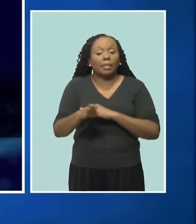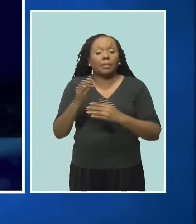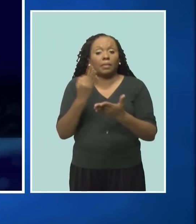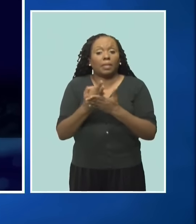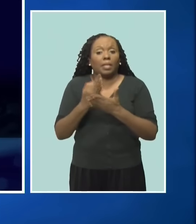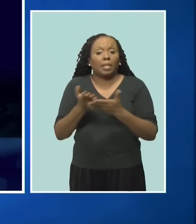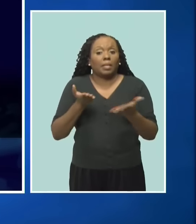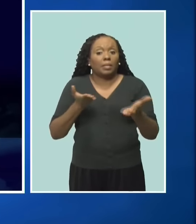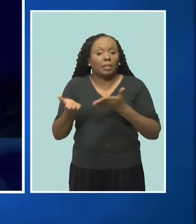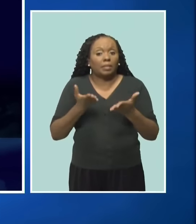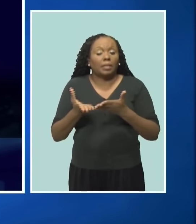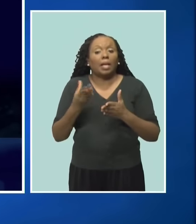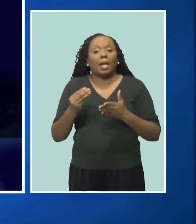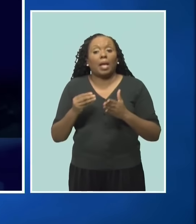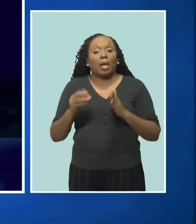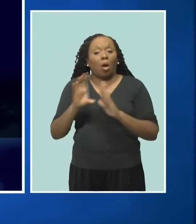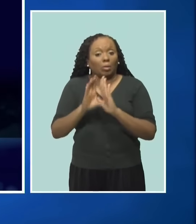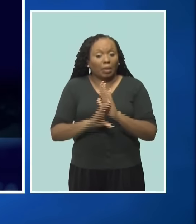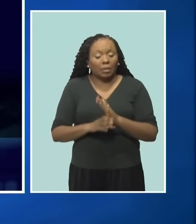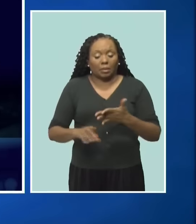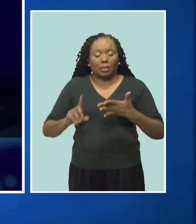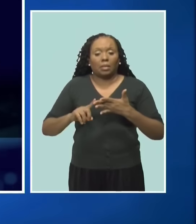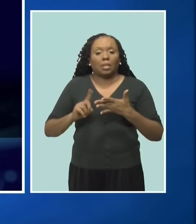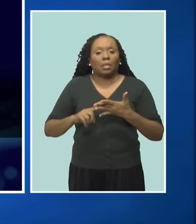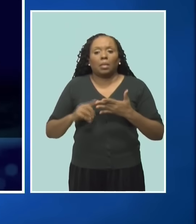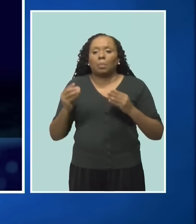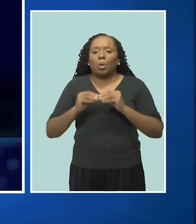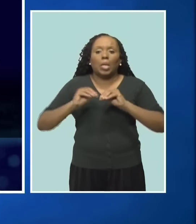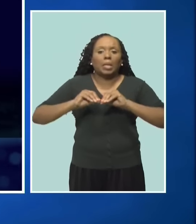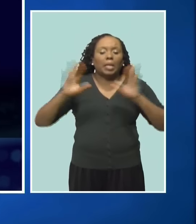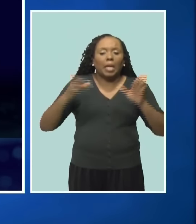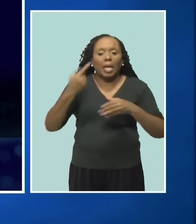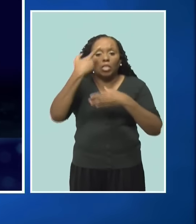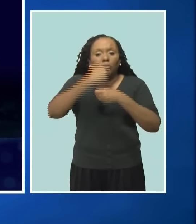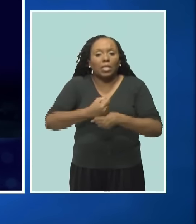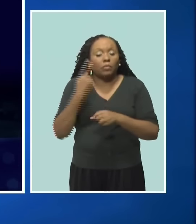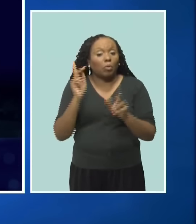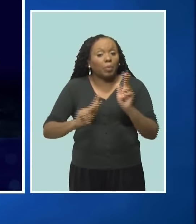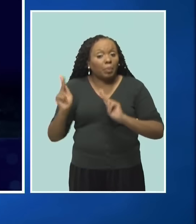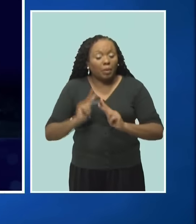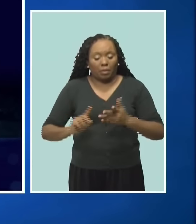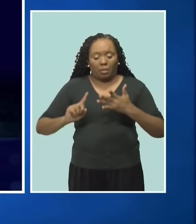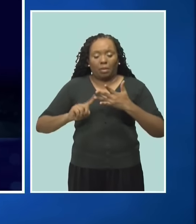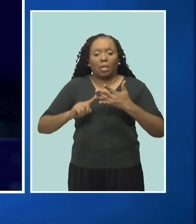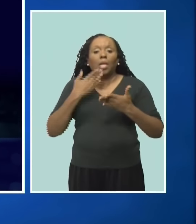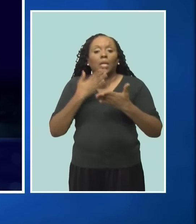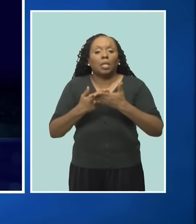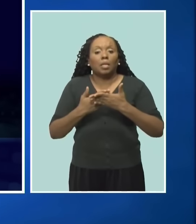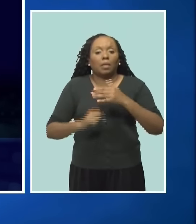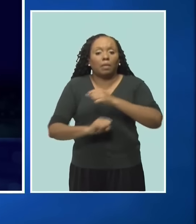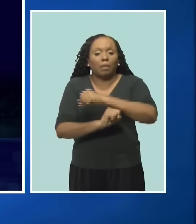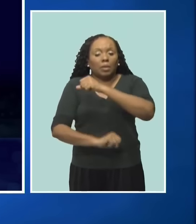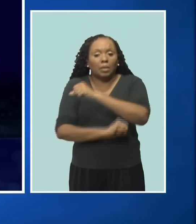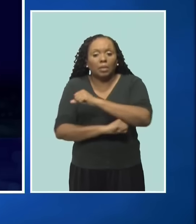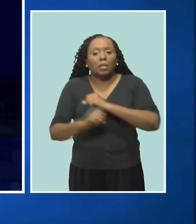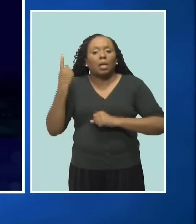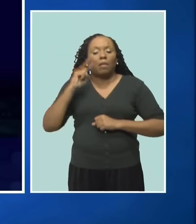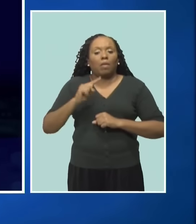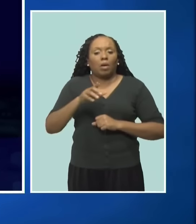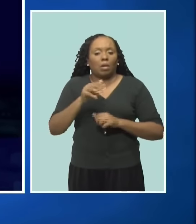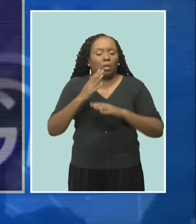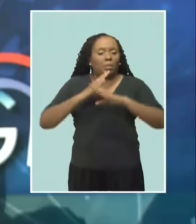services and contracts, promoting transparency and trust, creating a foundation for intellectual property